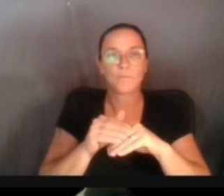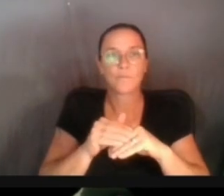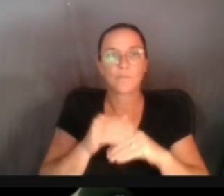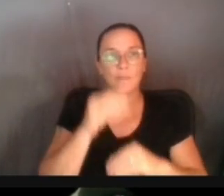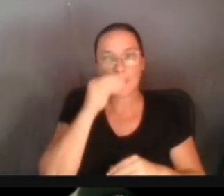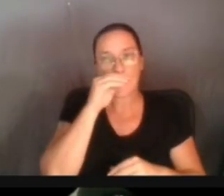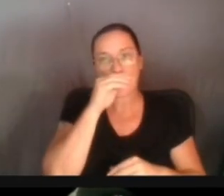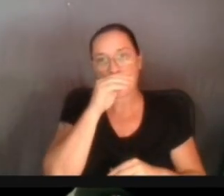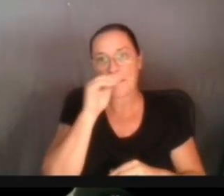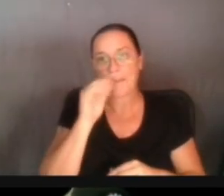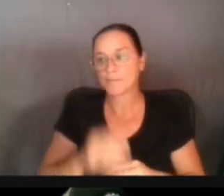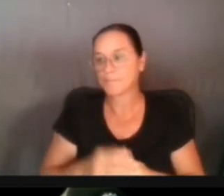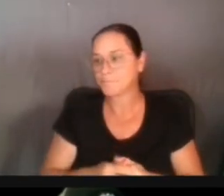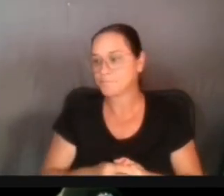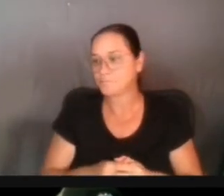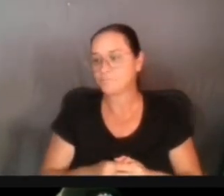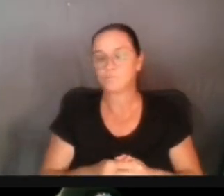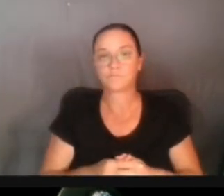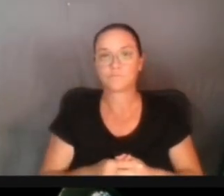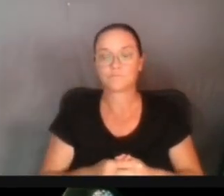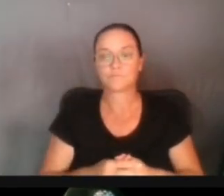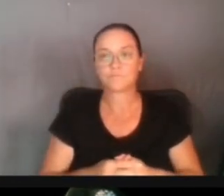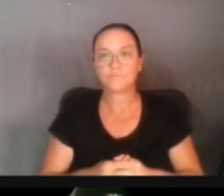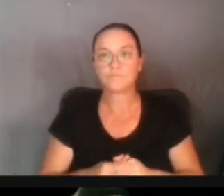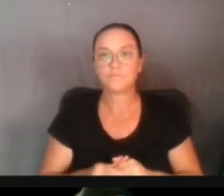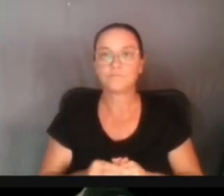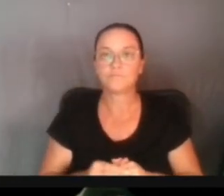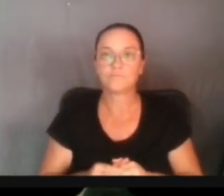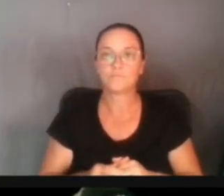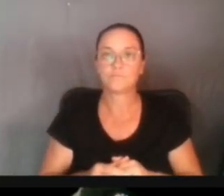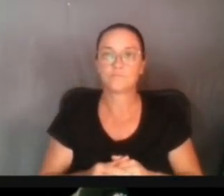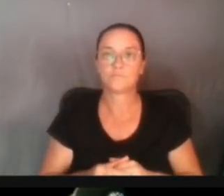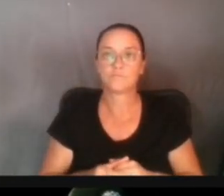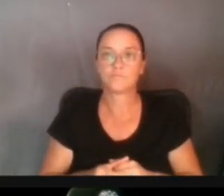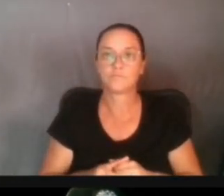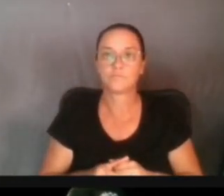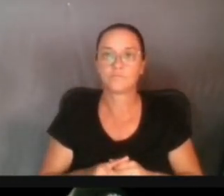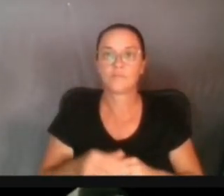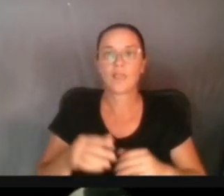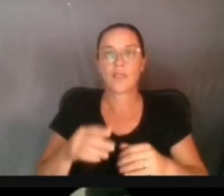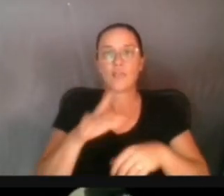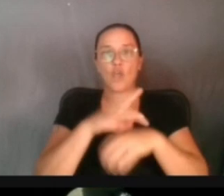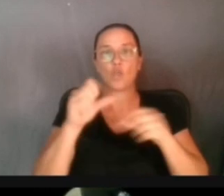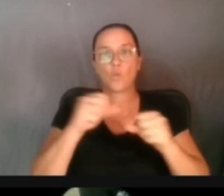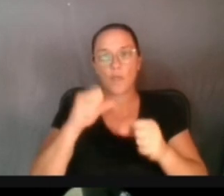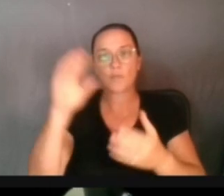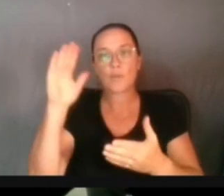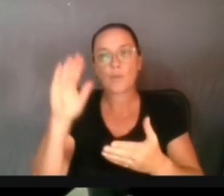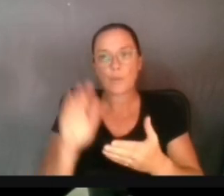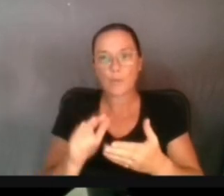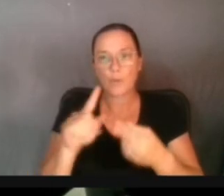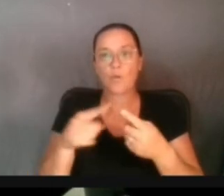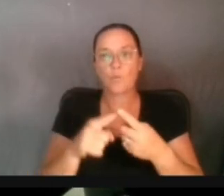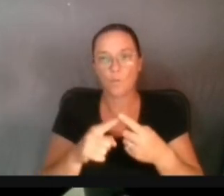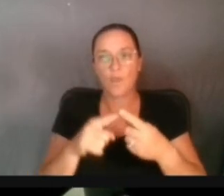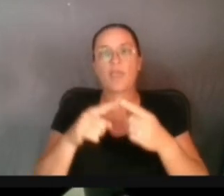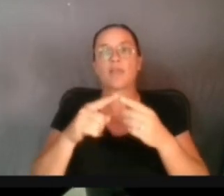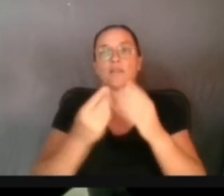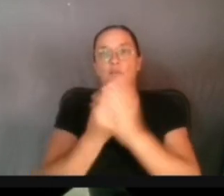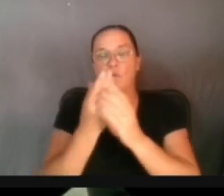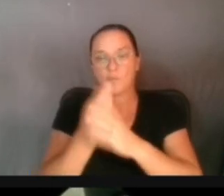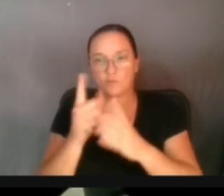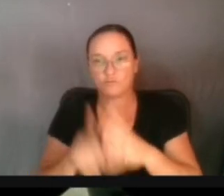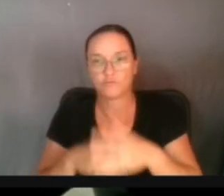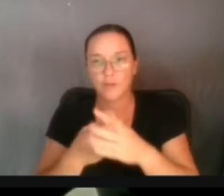tremor diminished as the episode began and then waned. We also have in the bottom left